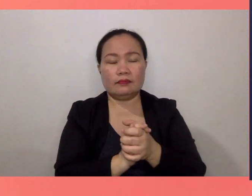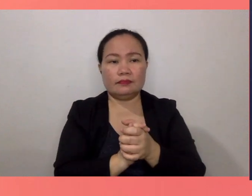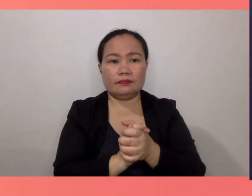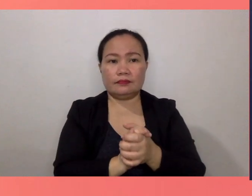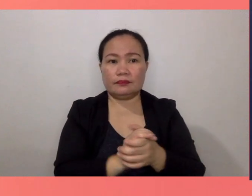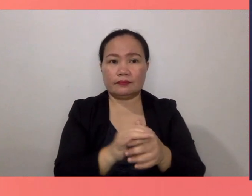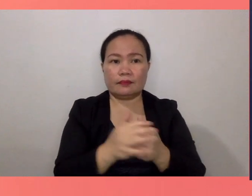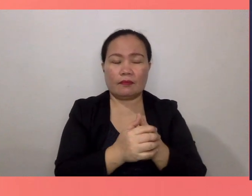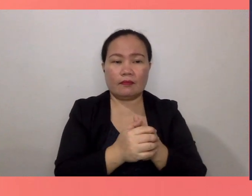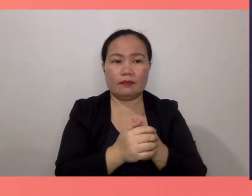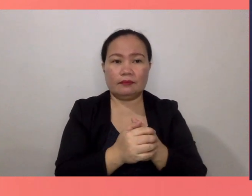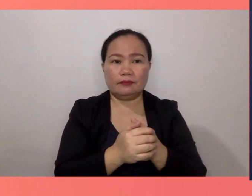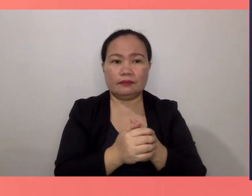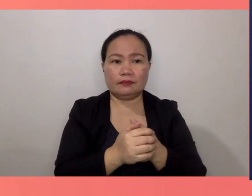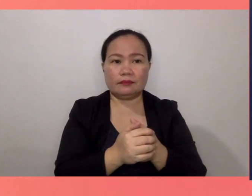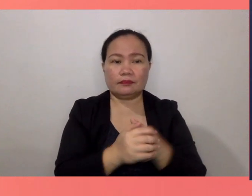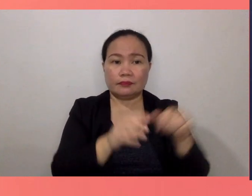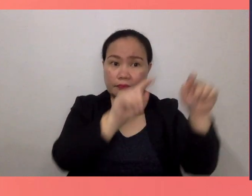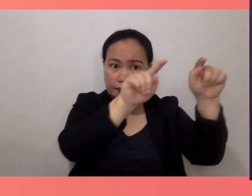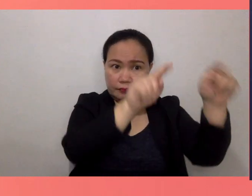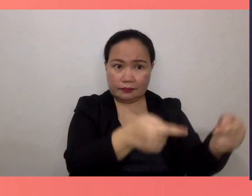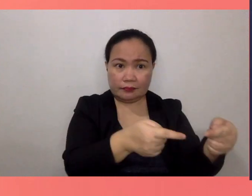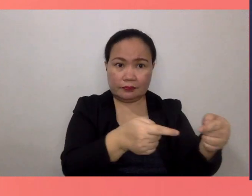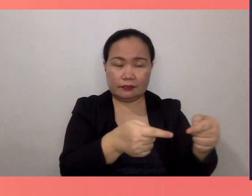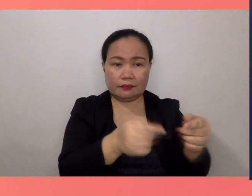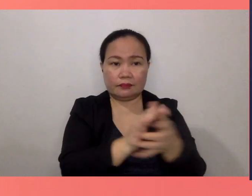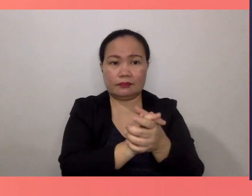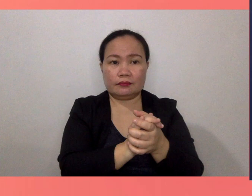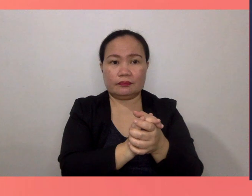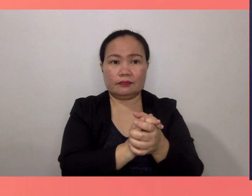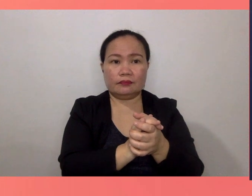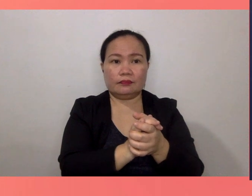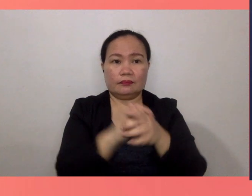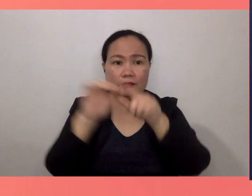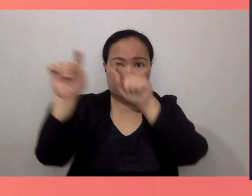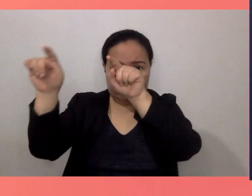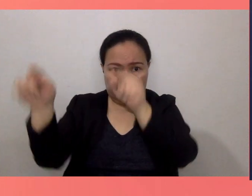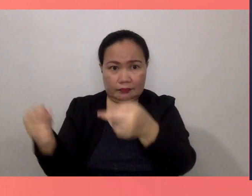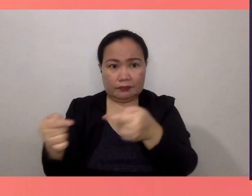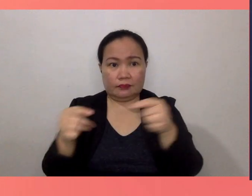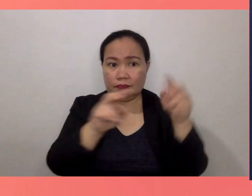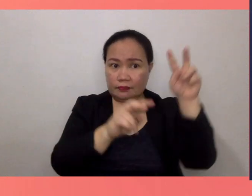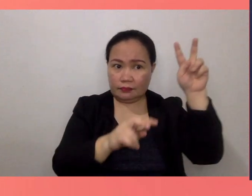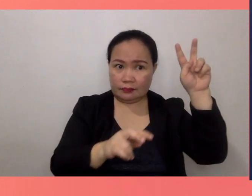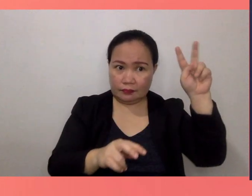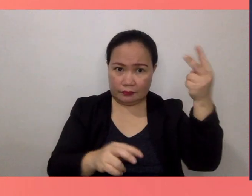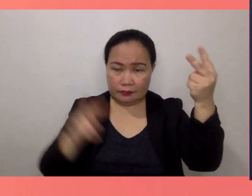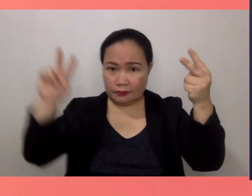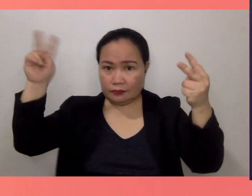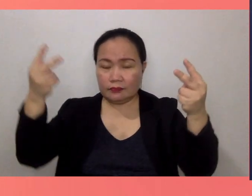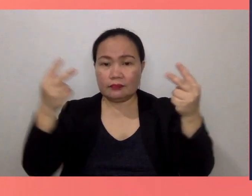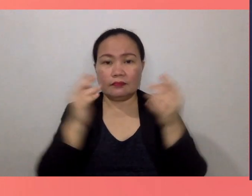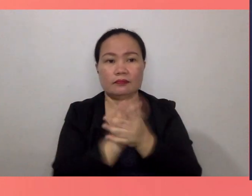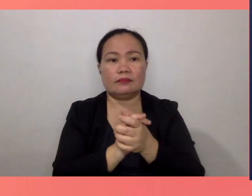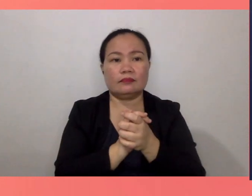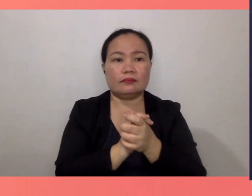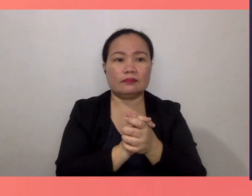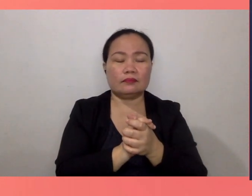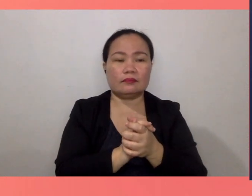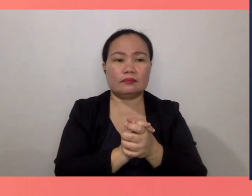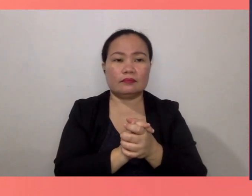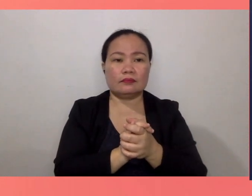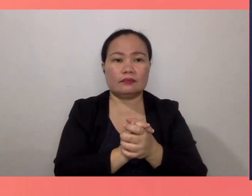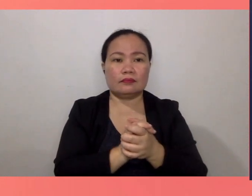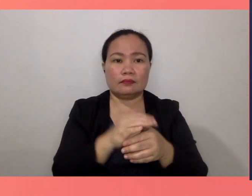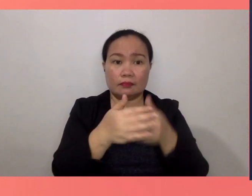anong gagawin natin? Yes, square na natin yung equation natin. Square natin yung equation natin. And then, after